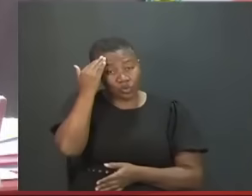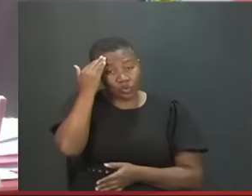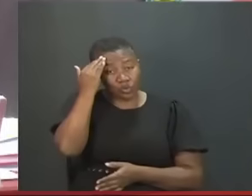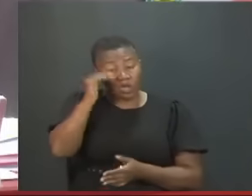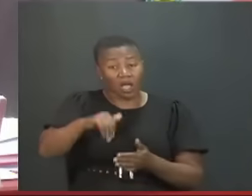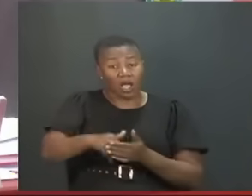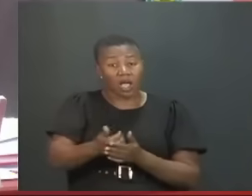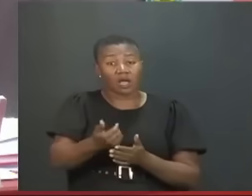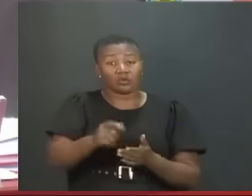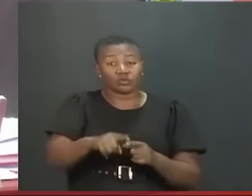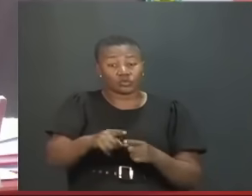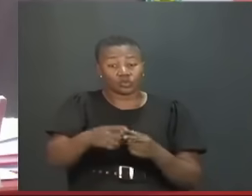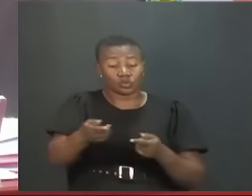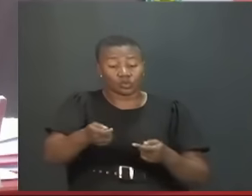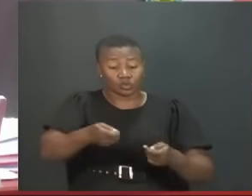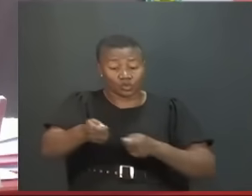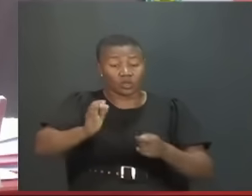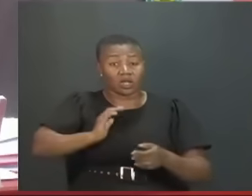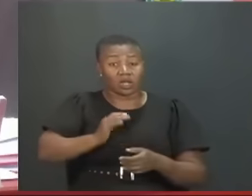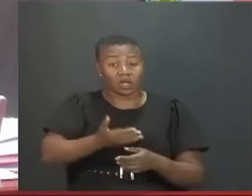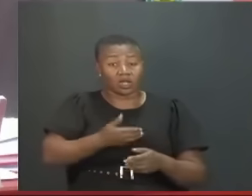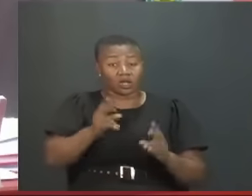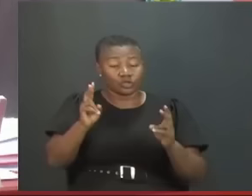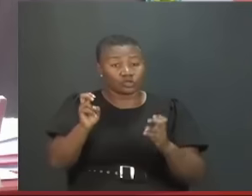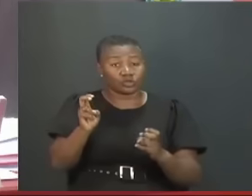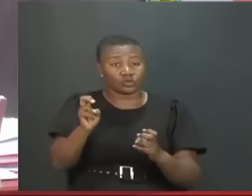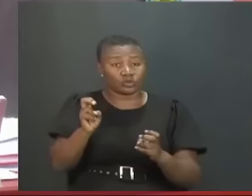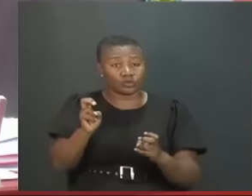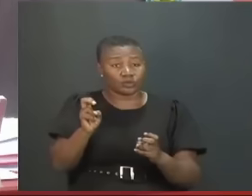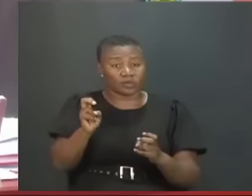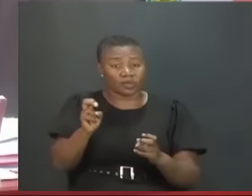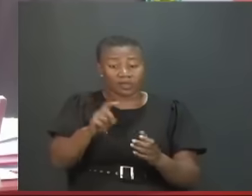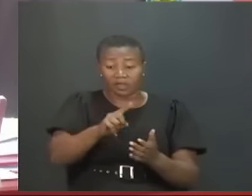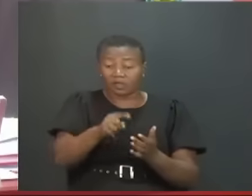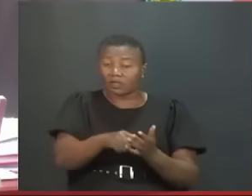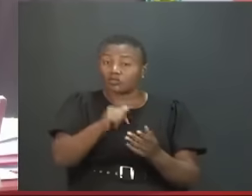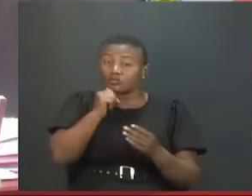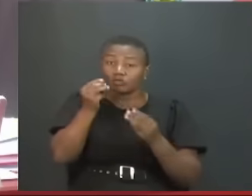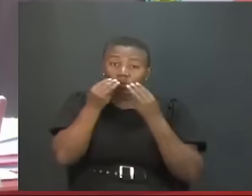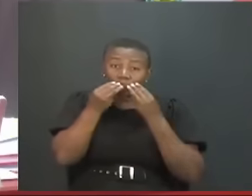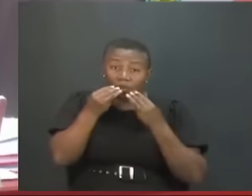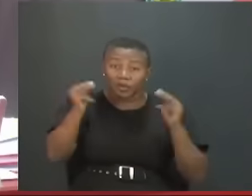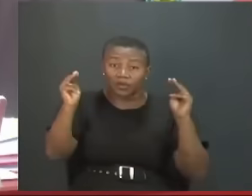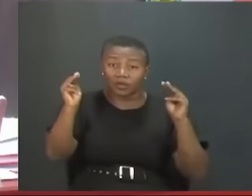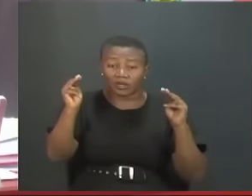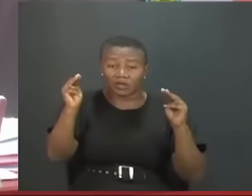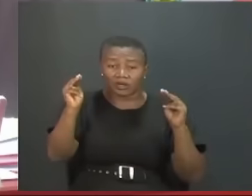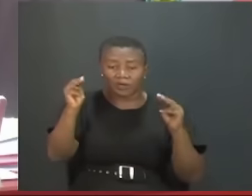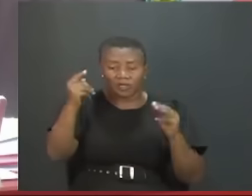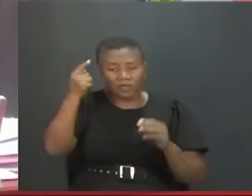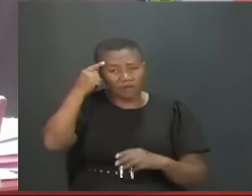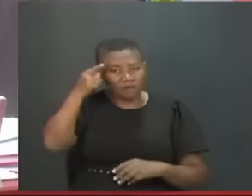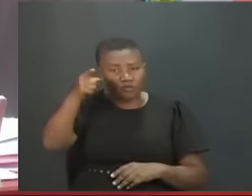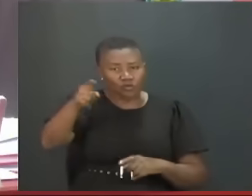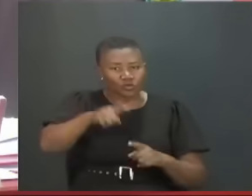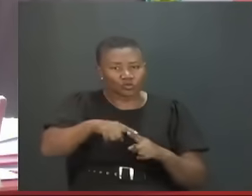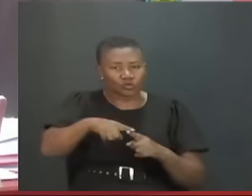we'll do the needful. But this one is not a motion bringing it up for you to make a ruling.